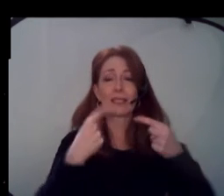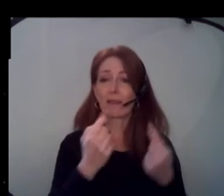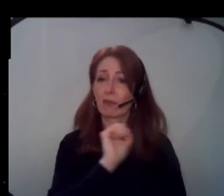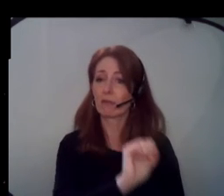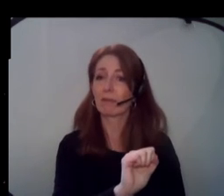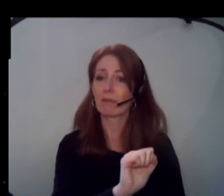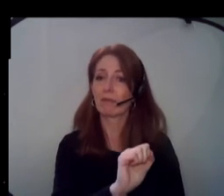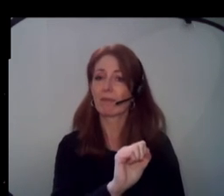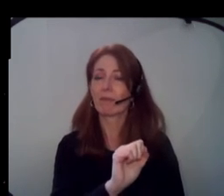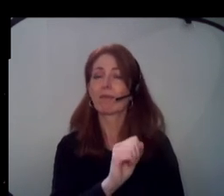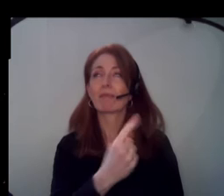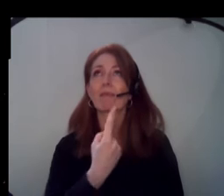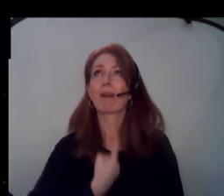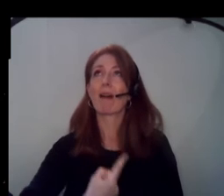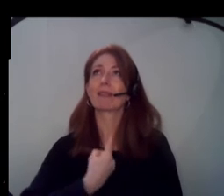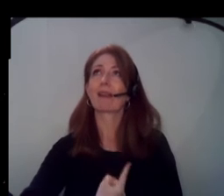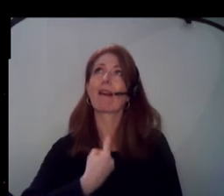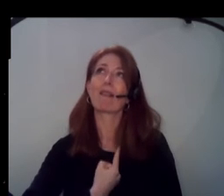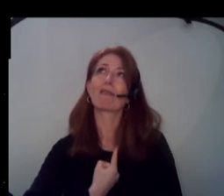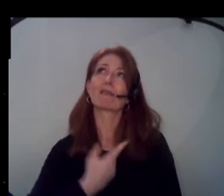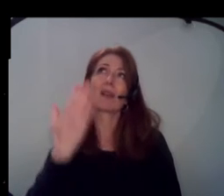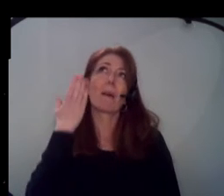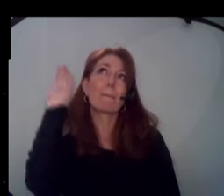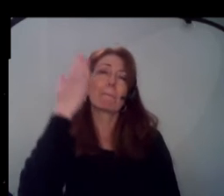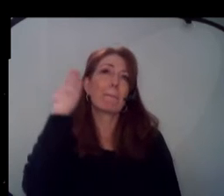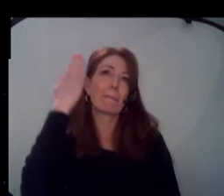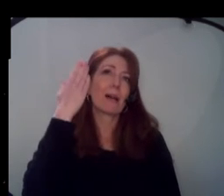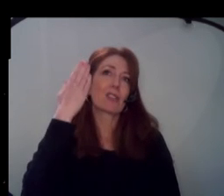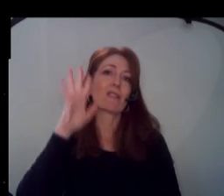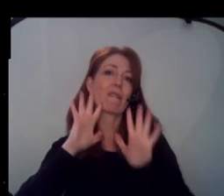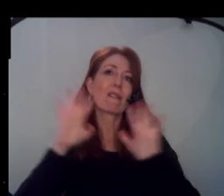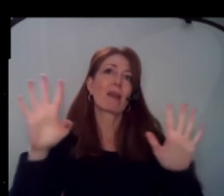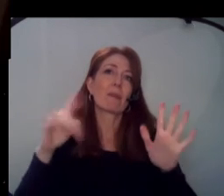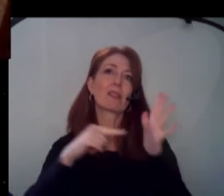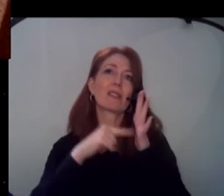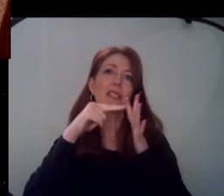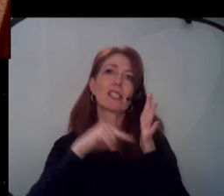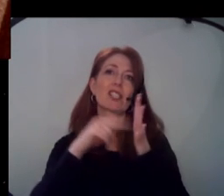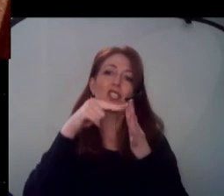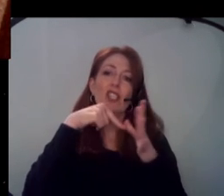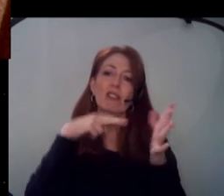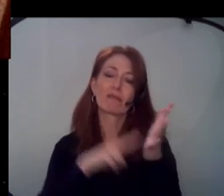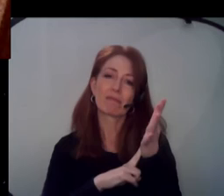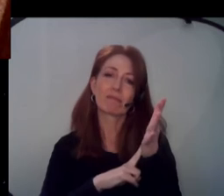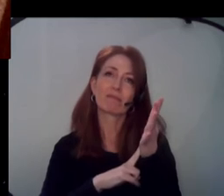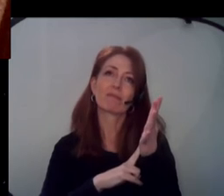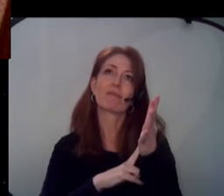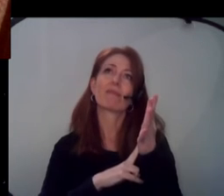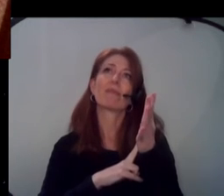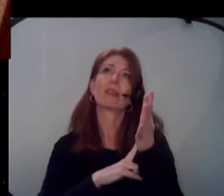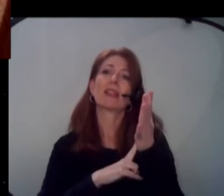We may be able to imagine in our minds that one of the famous Titian Venus of Urbino, when there's a sort of gym